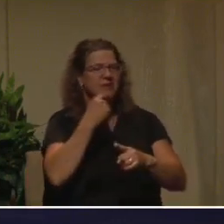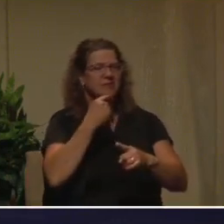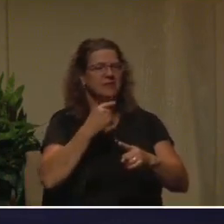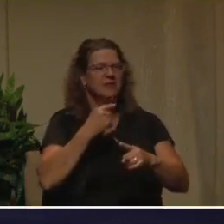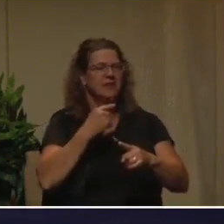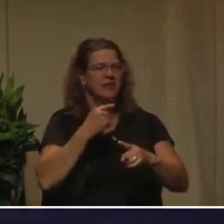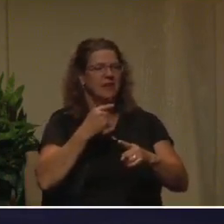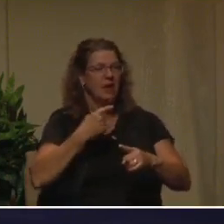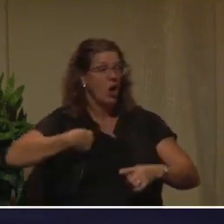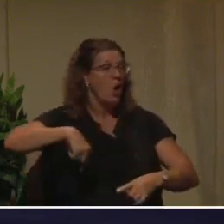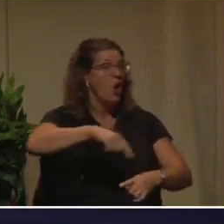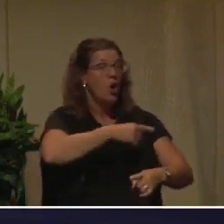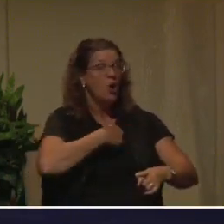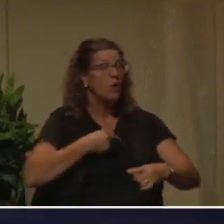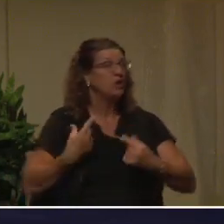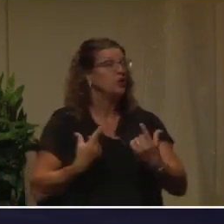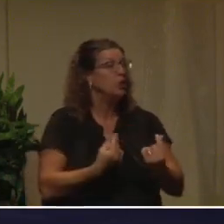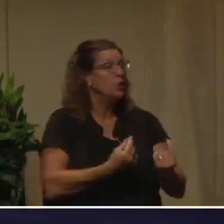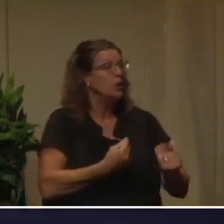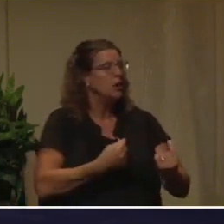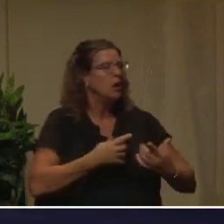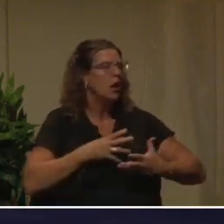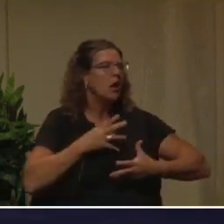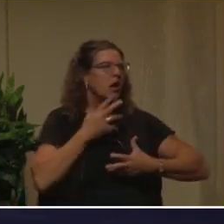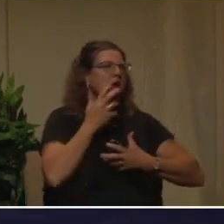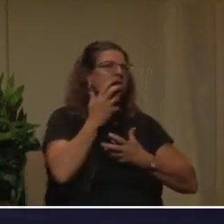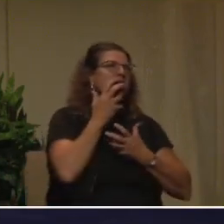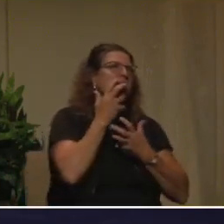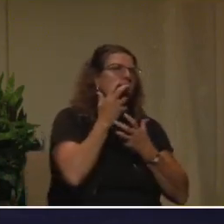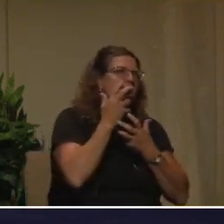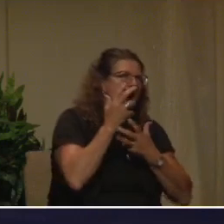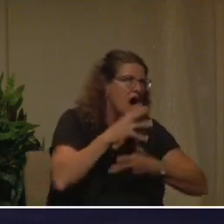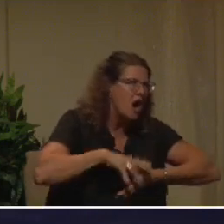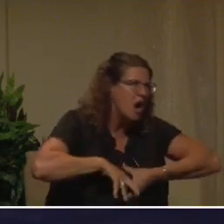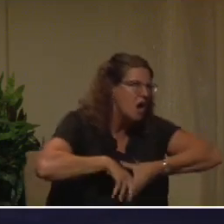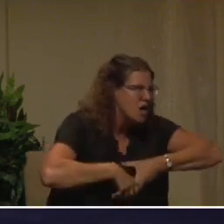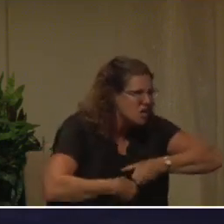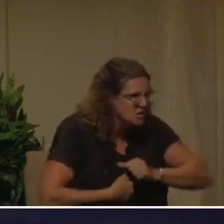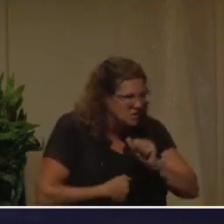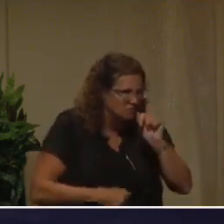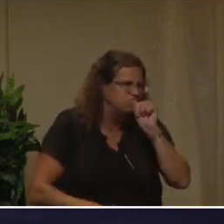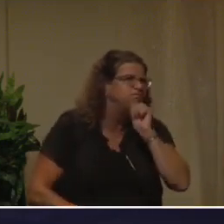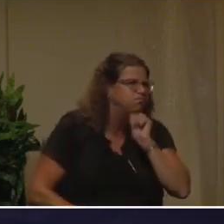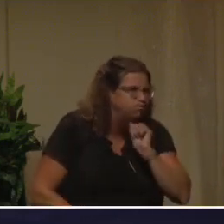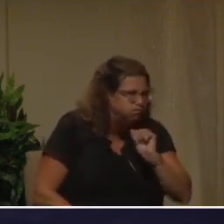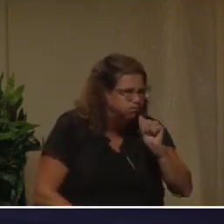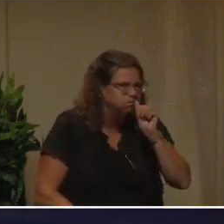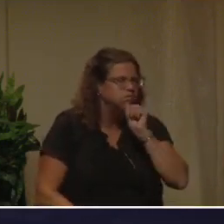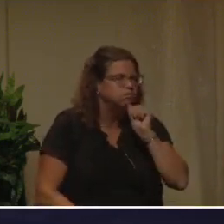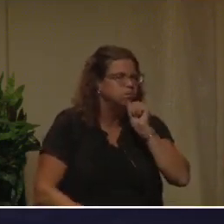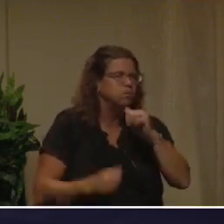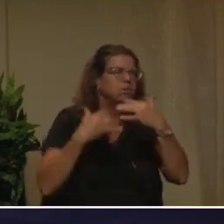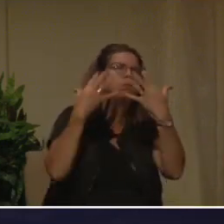we groan, longing to be clothed instead with our heavenly